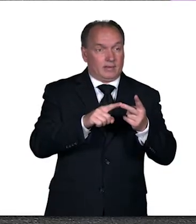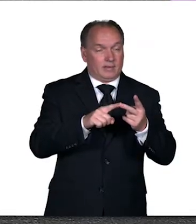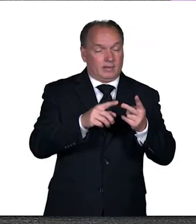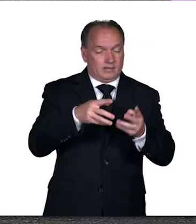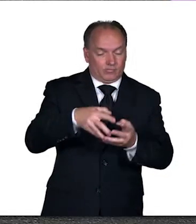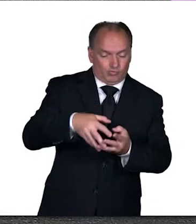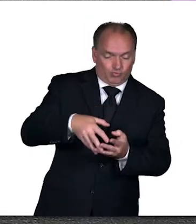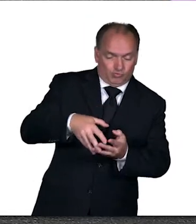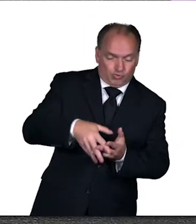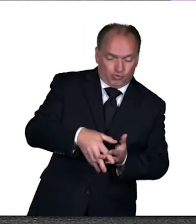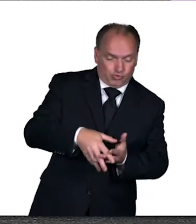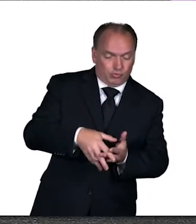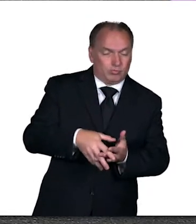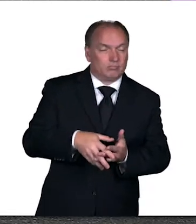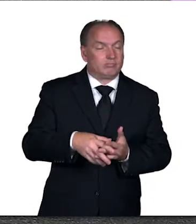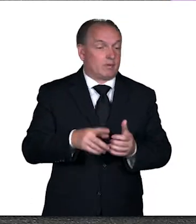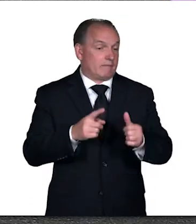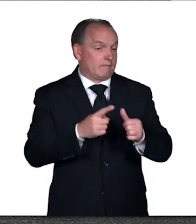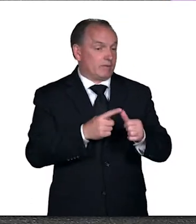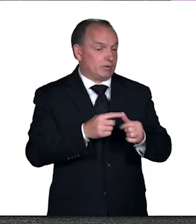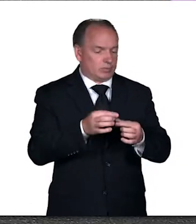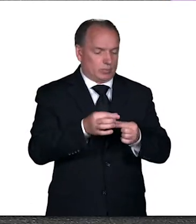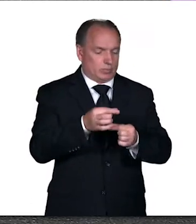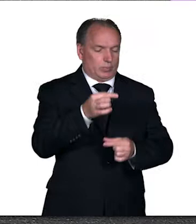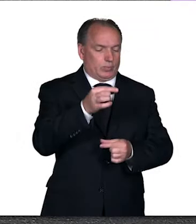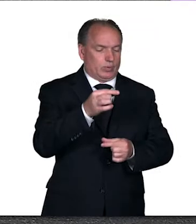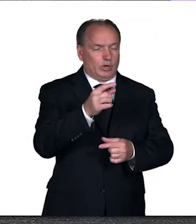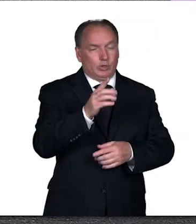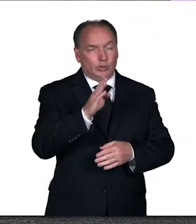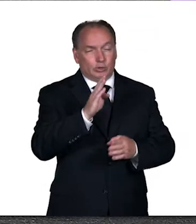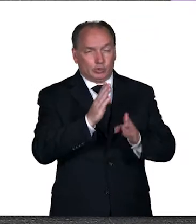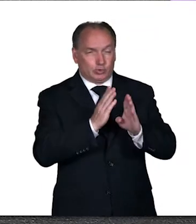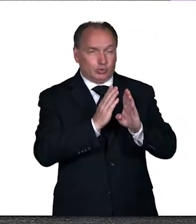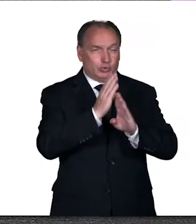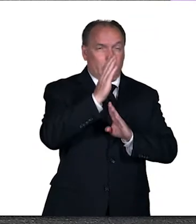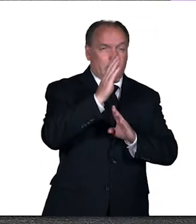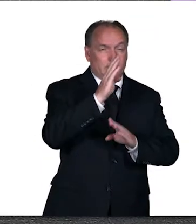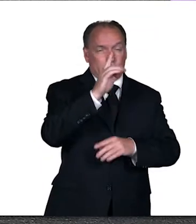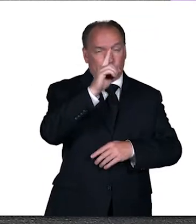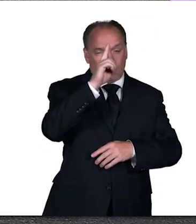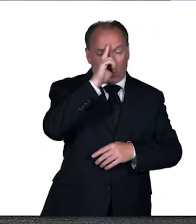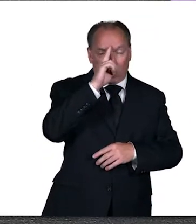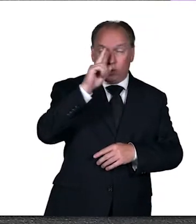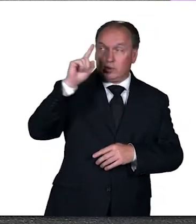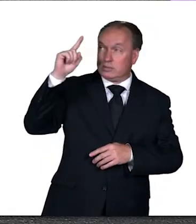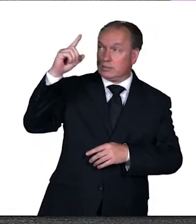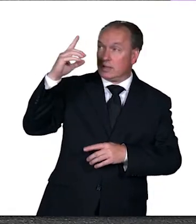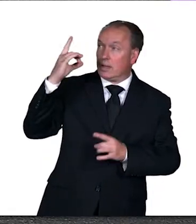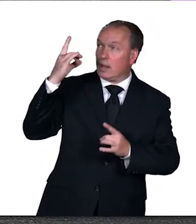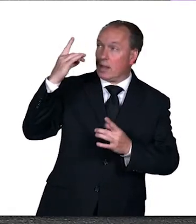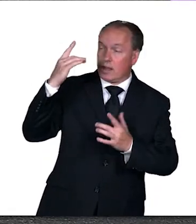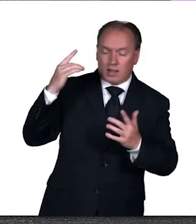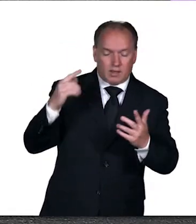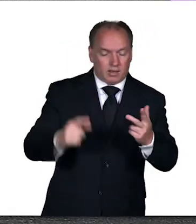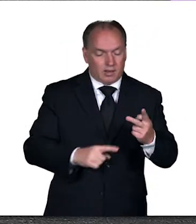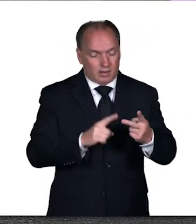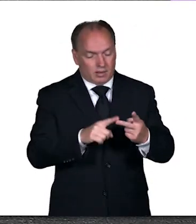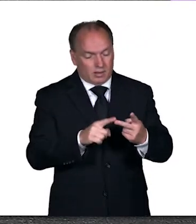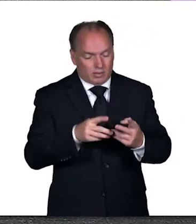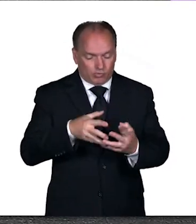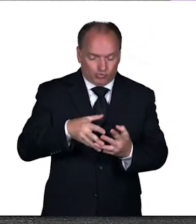it straight and tall, and it also helps it get sunlight. And we also have roots, and roots keep the